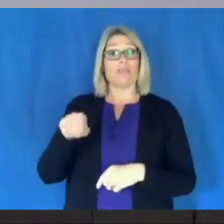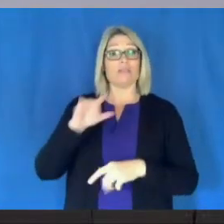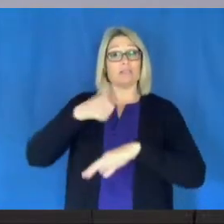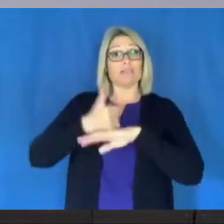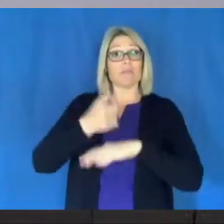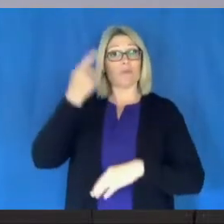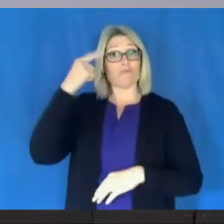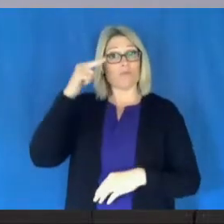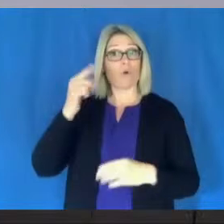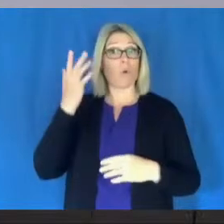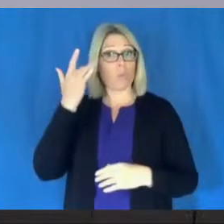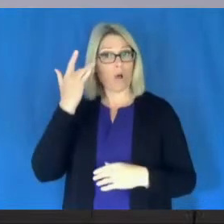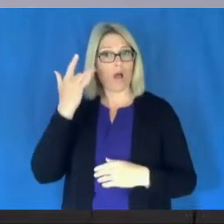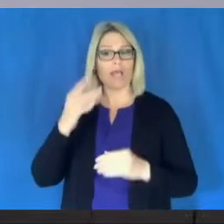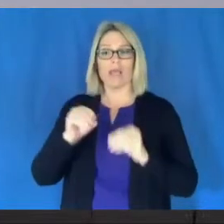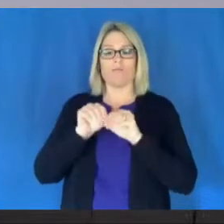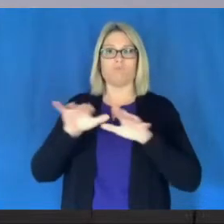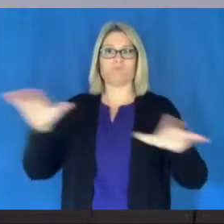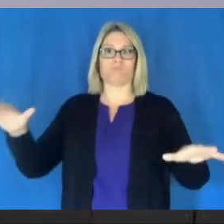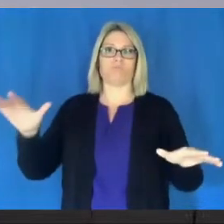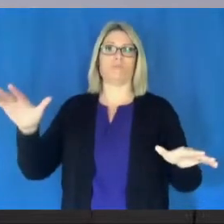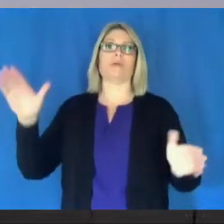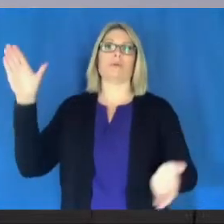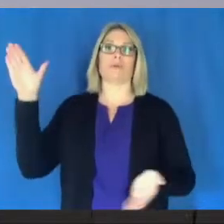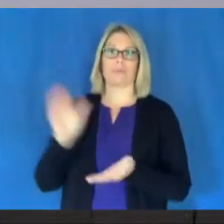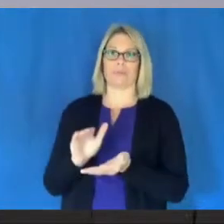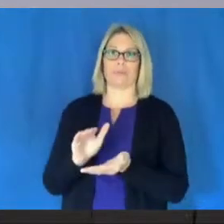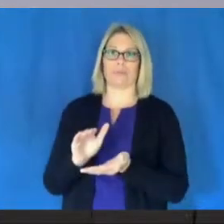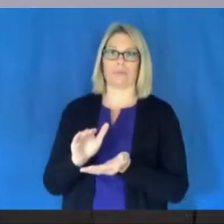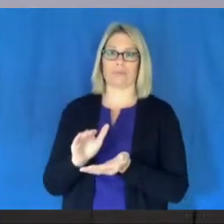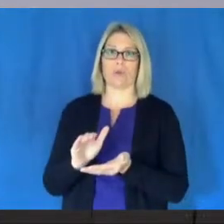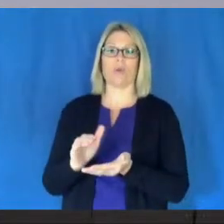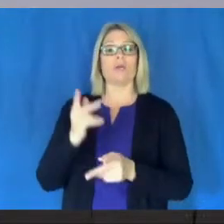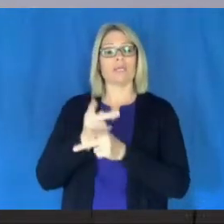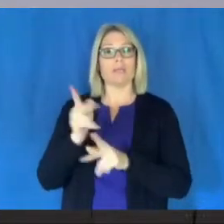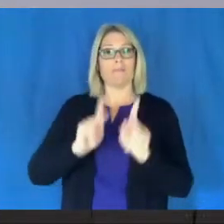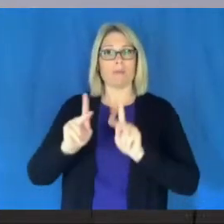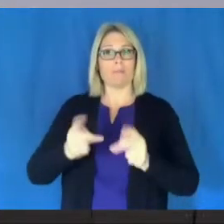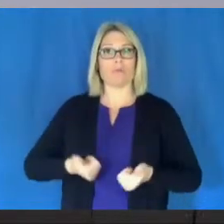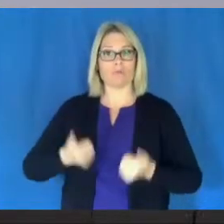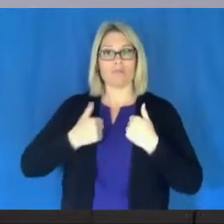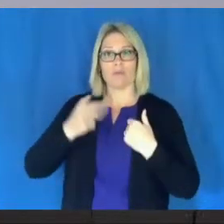and the spread of COVID-19. We are trying to keep islanders safe.